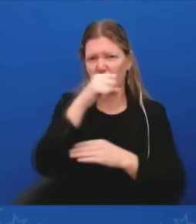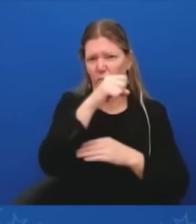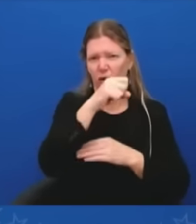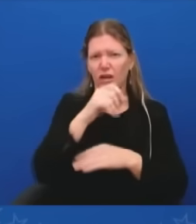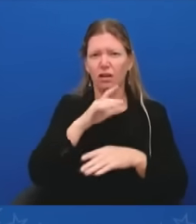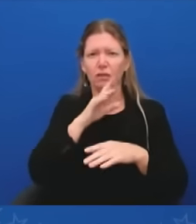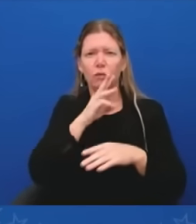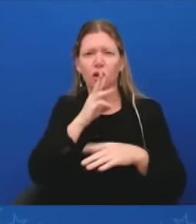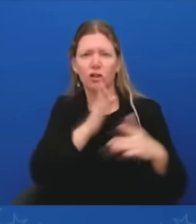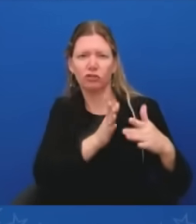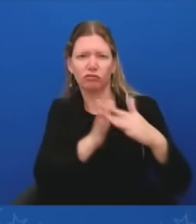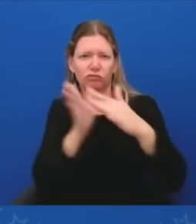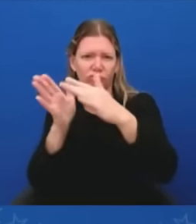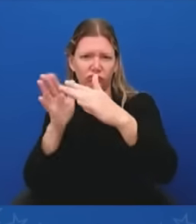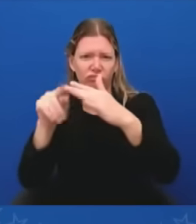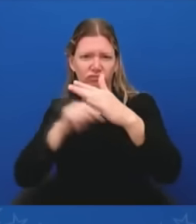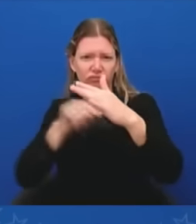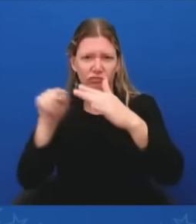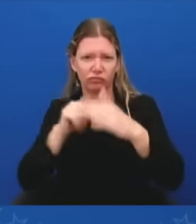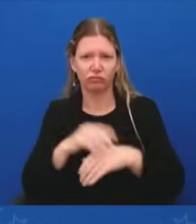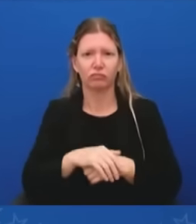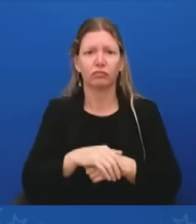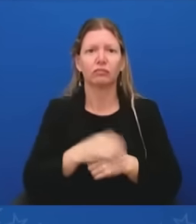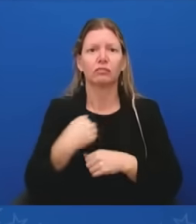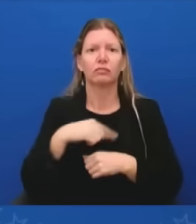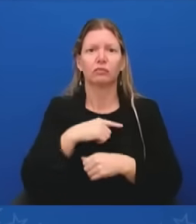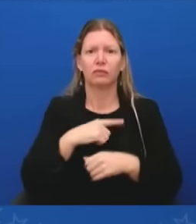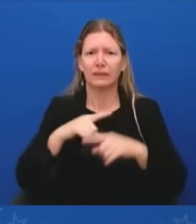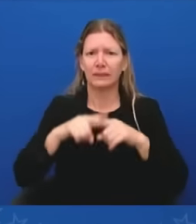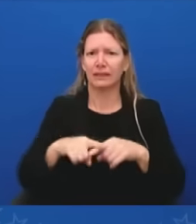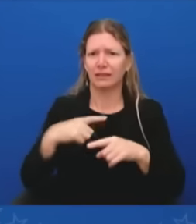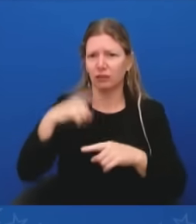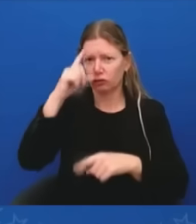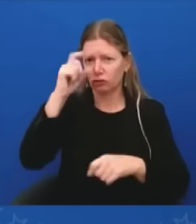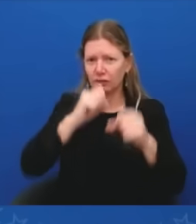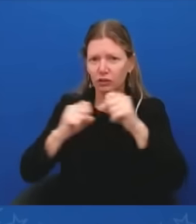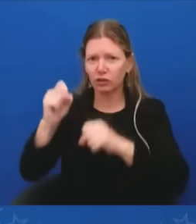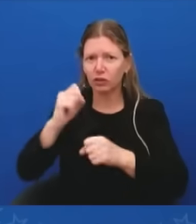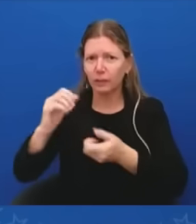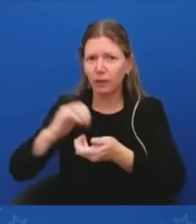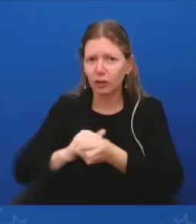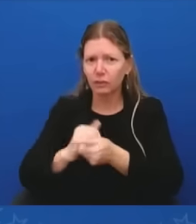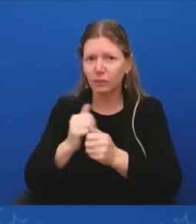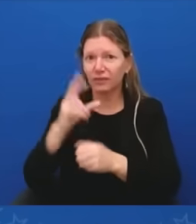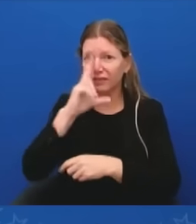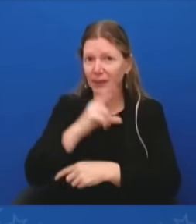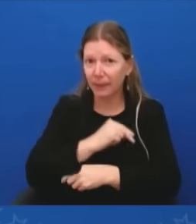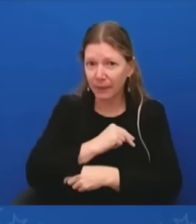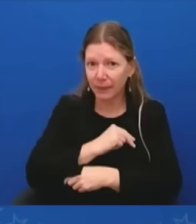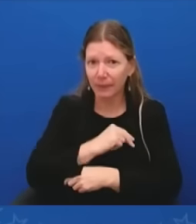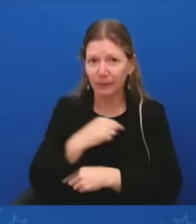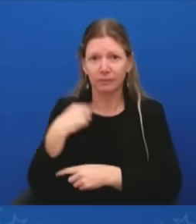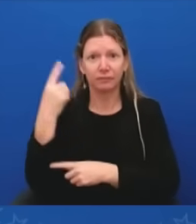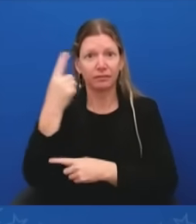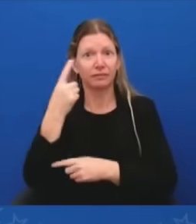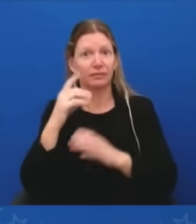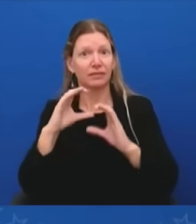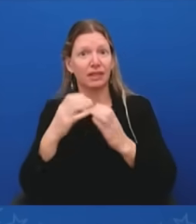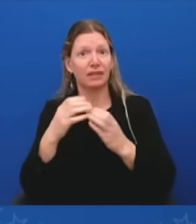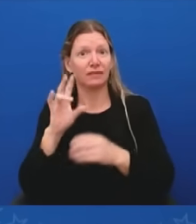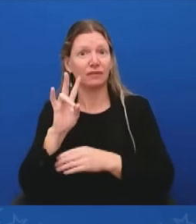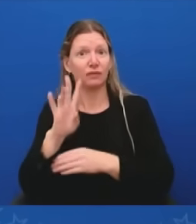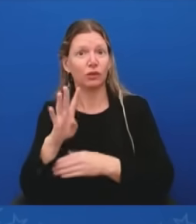the classes of 74 here today could have imagined that they were sittingwhere you were at the same time